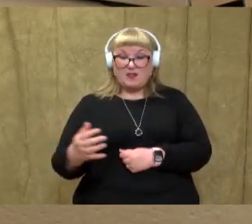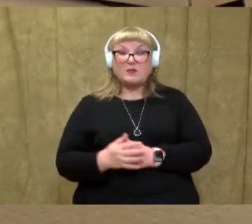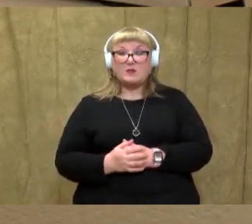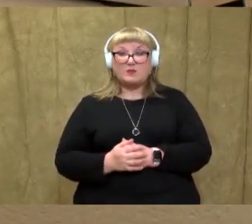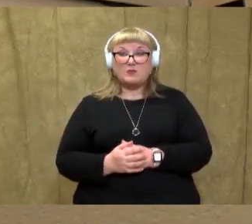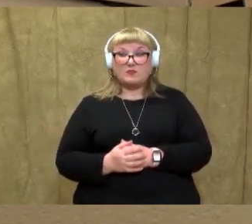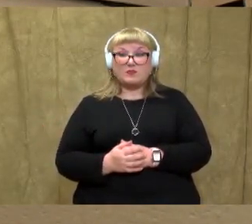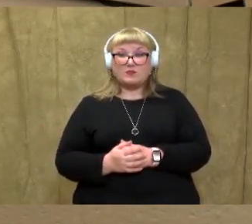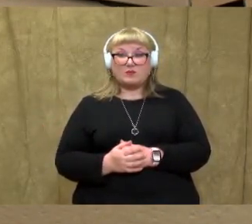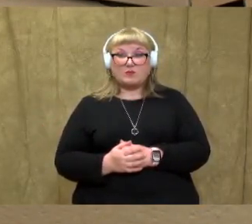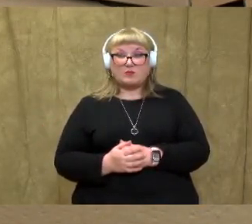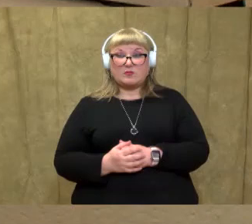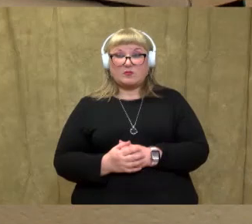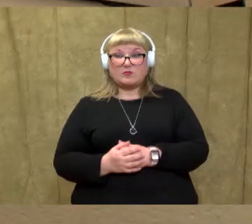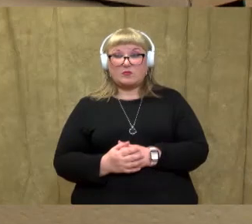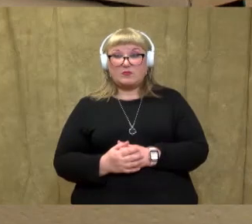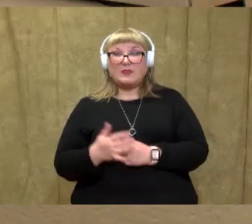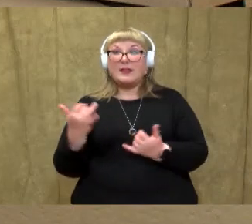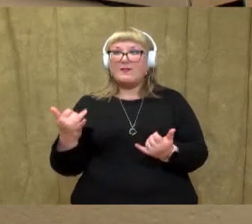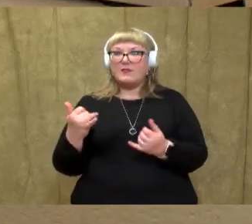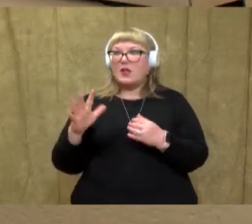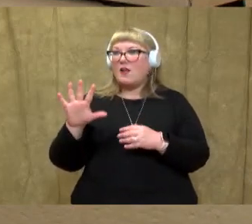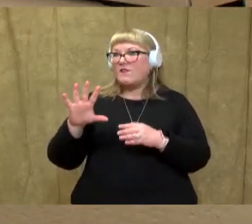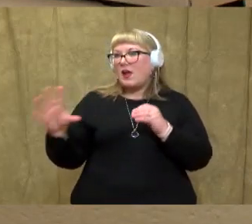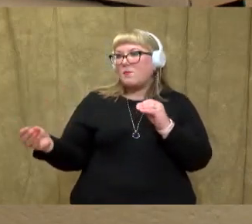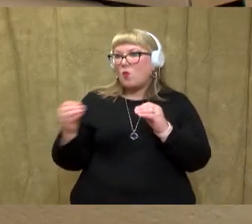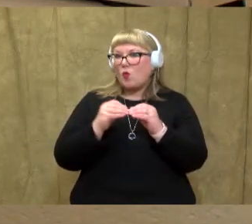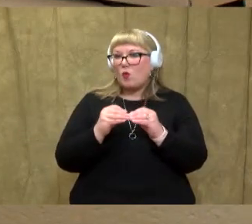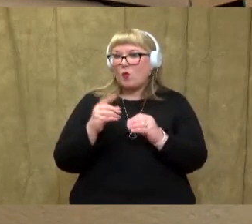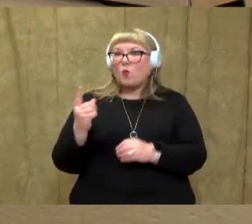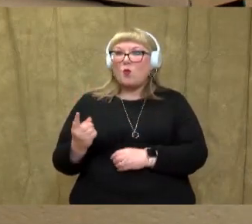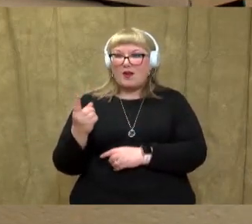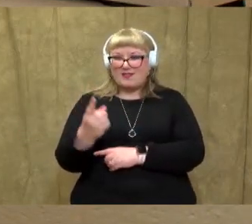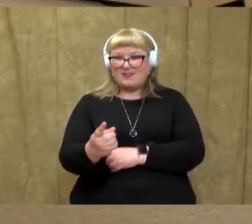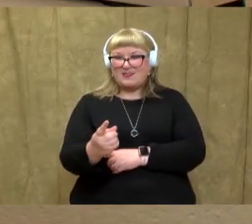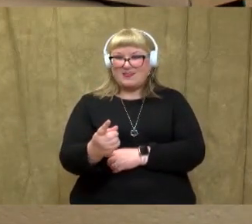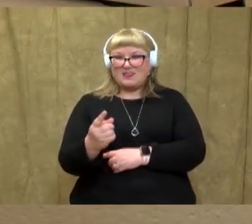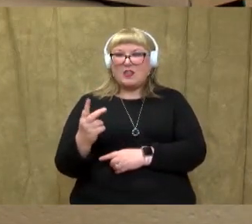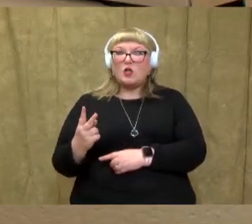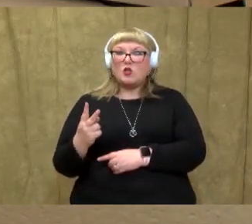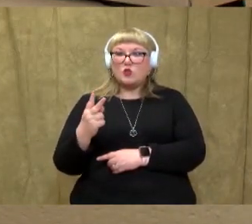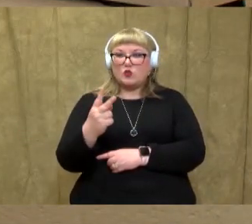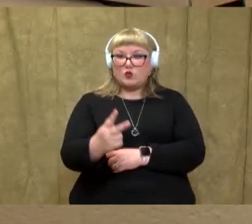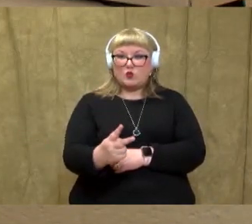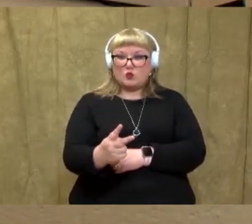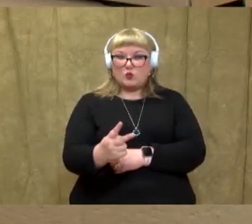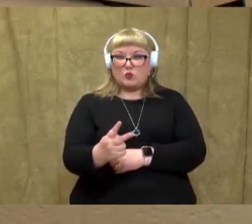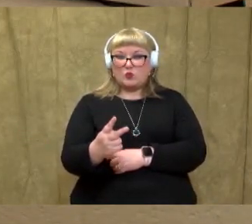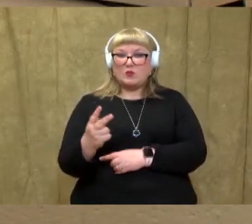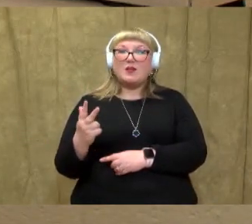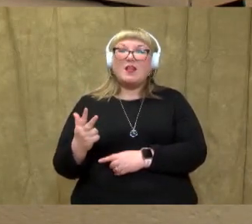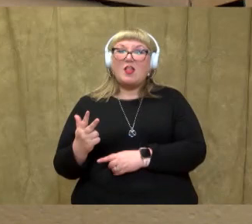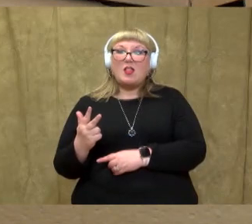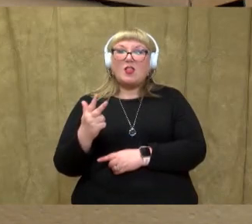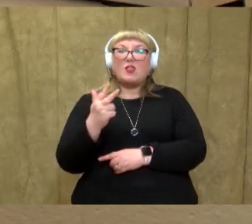5. Now we need 5 more. 1, 2,